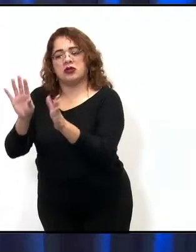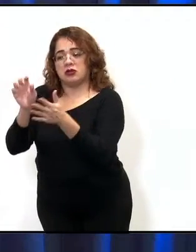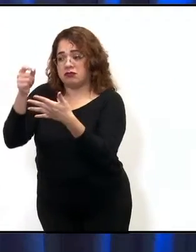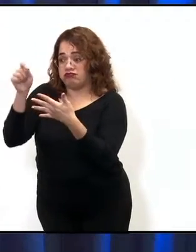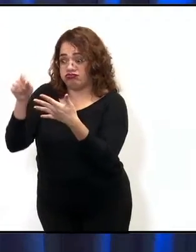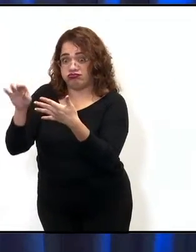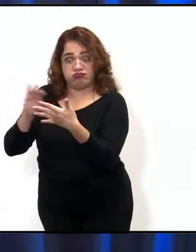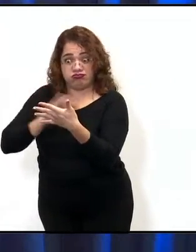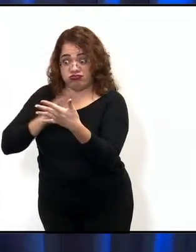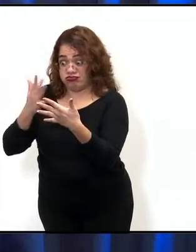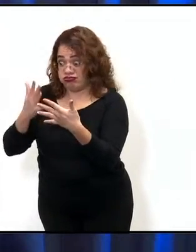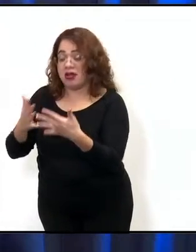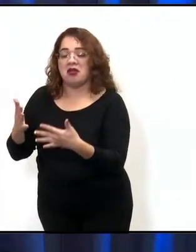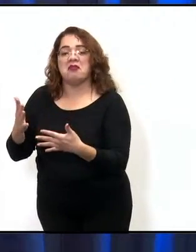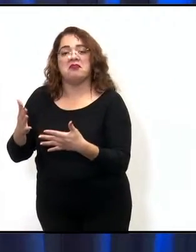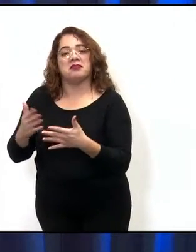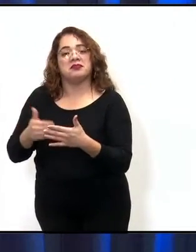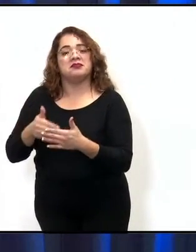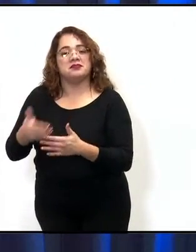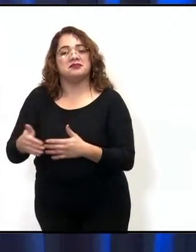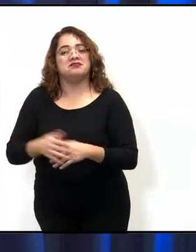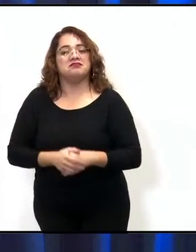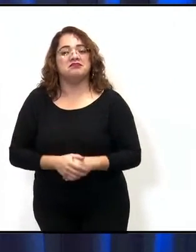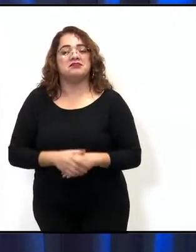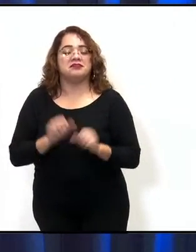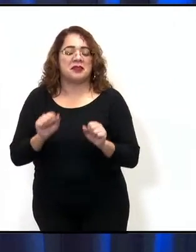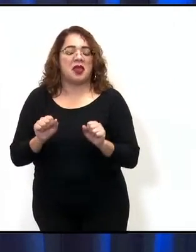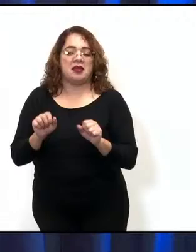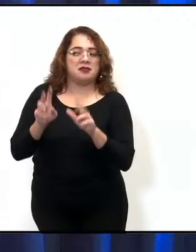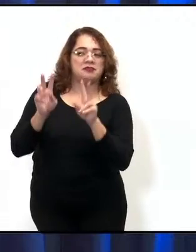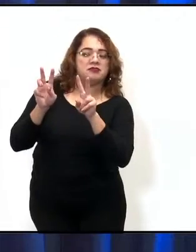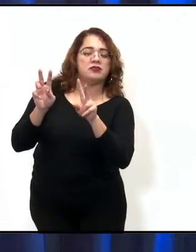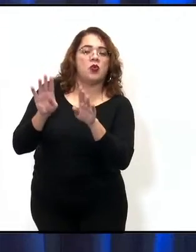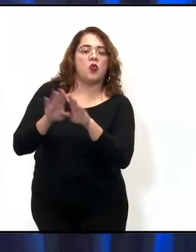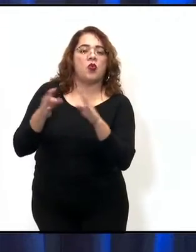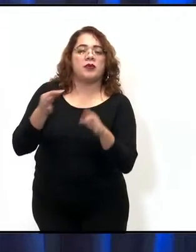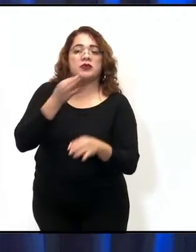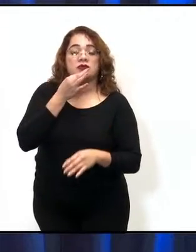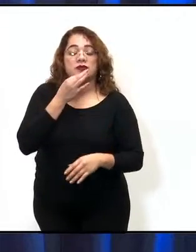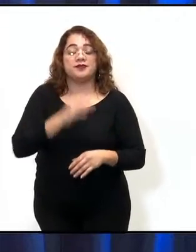concludes questions, and now we will move on to Spanish interpretation.